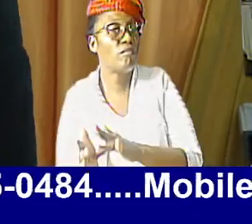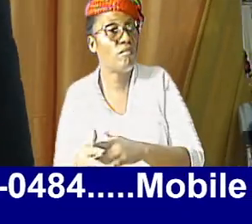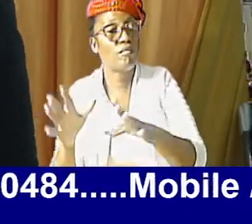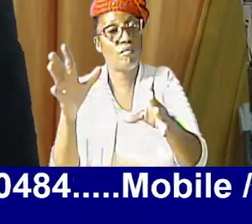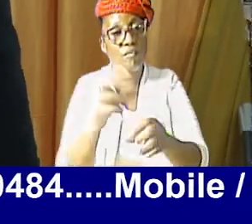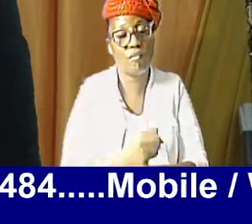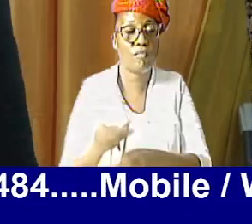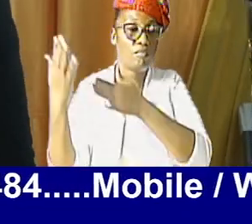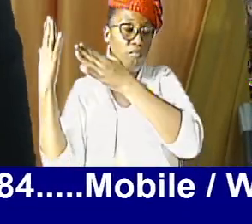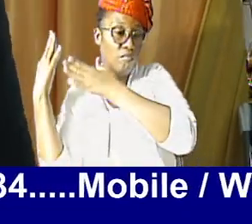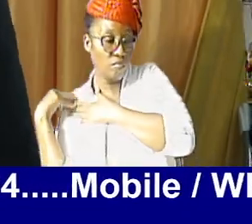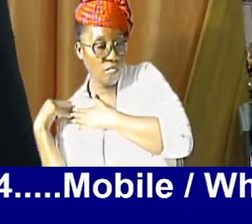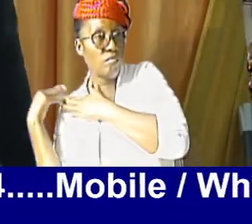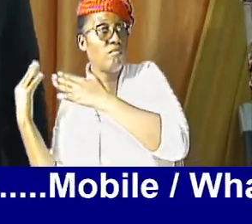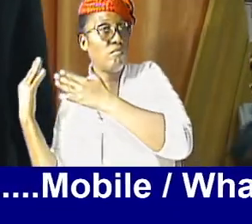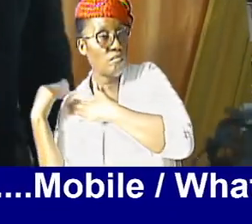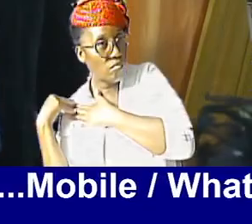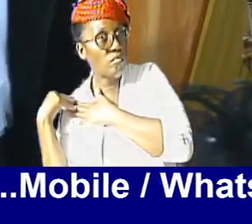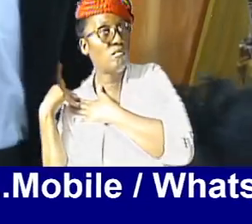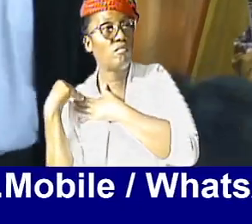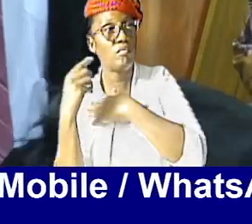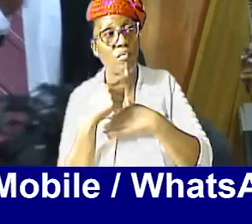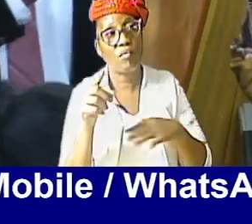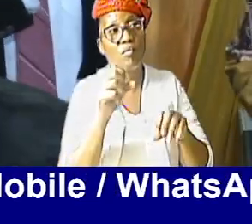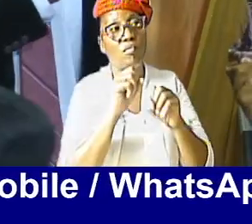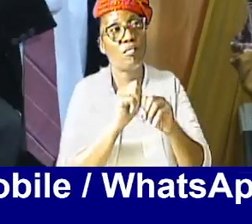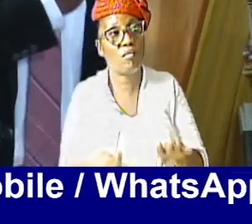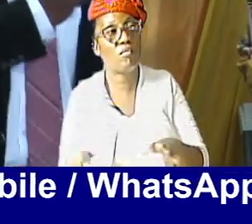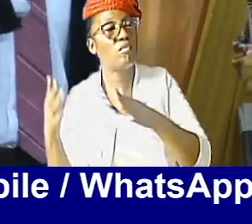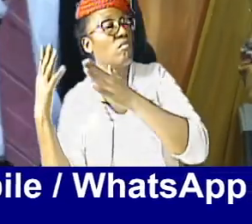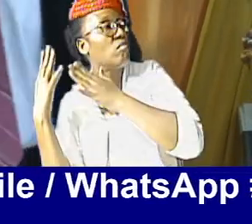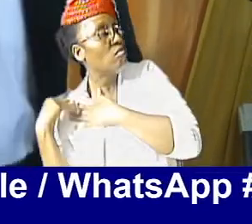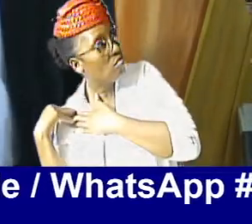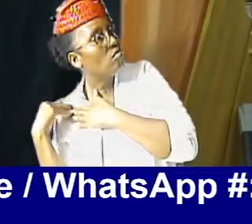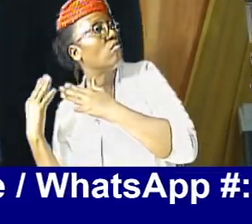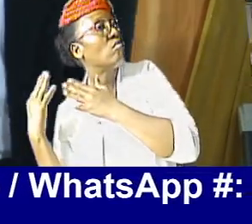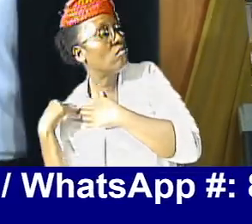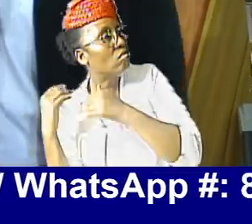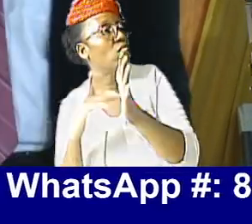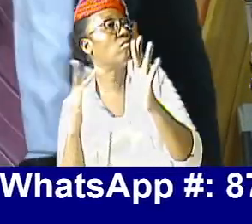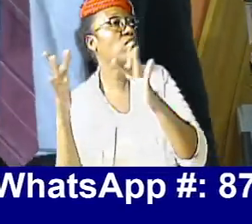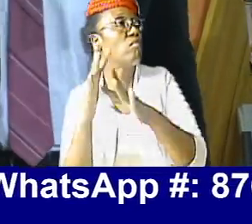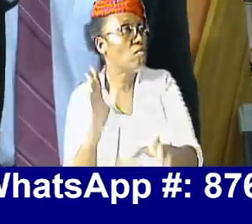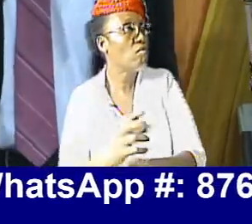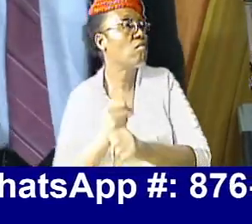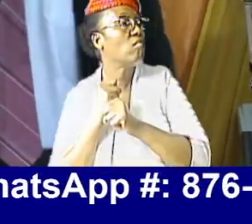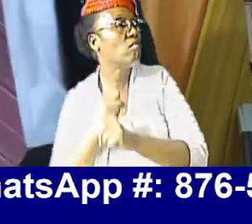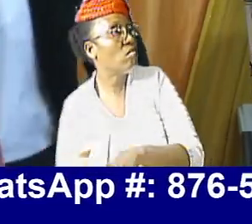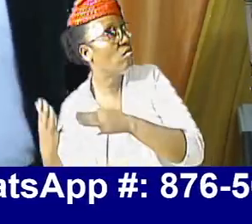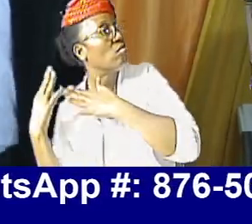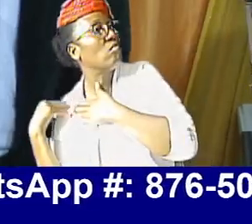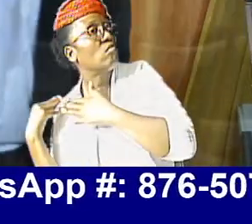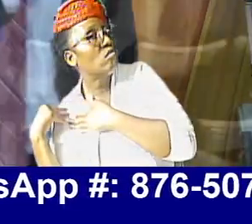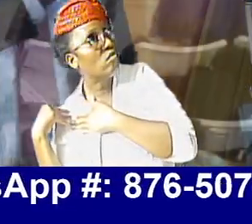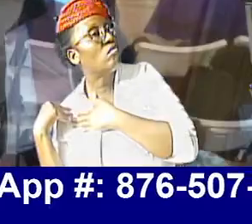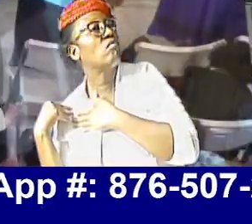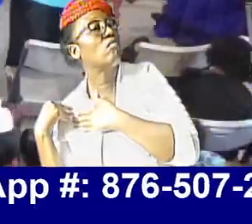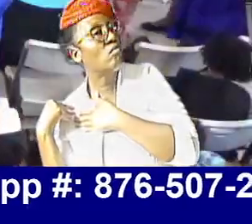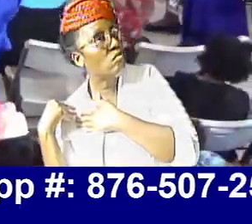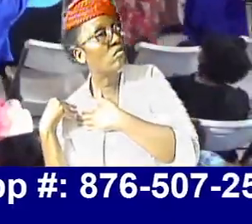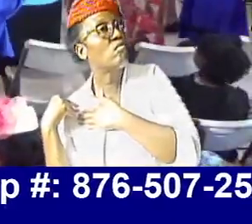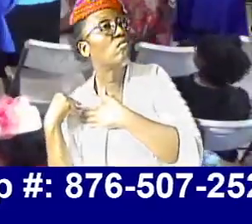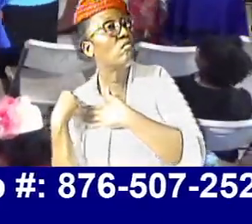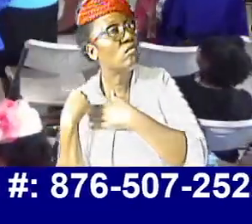Jesus took my burden, I could no longer bear. Jesus to my burden,